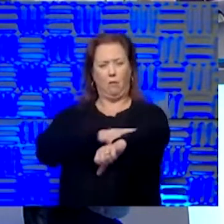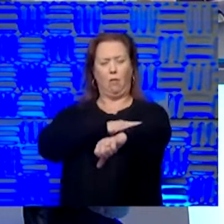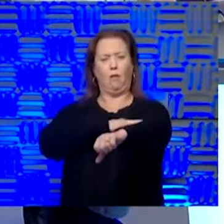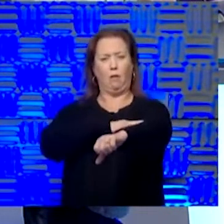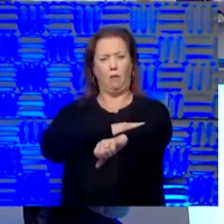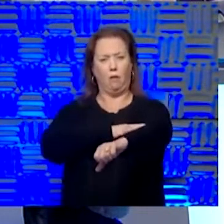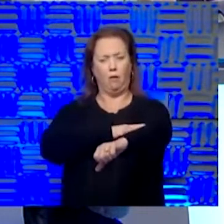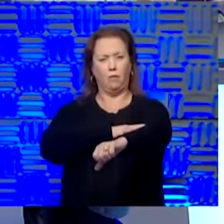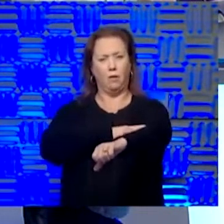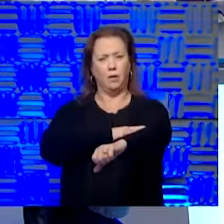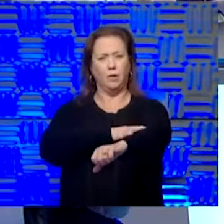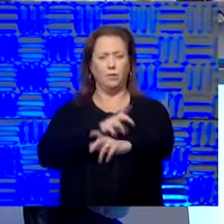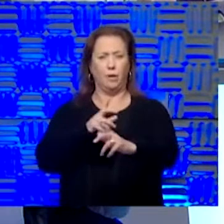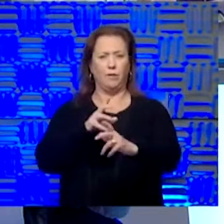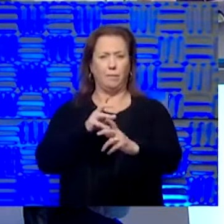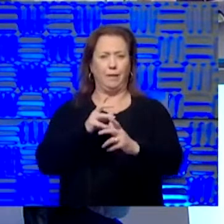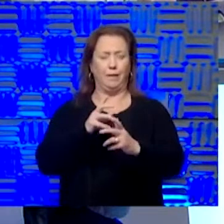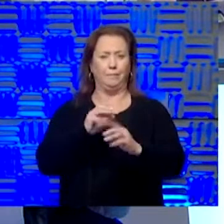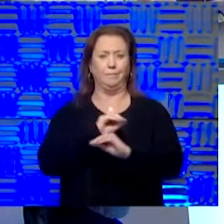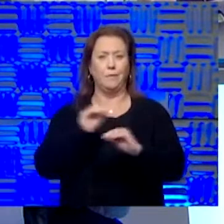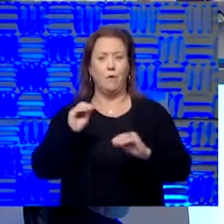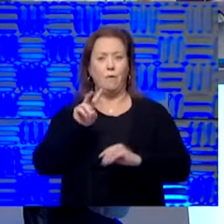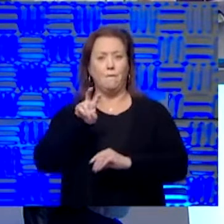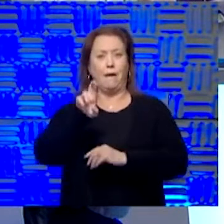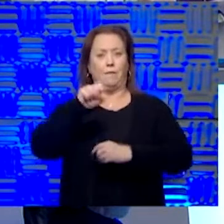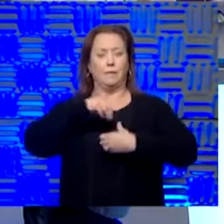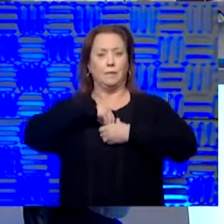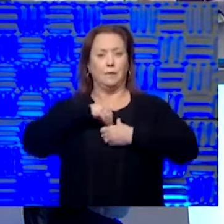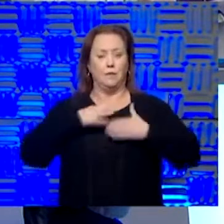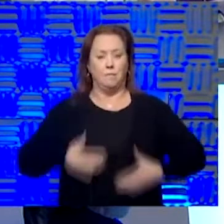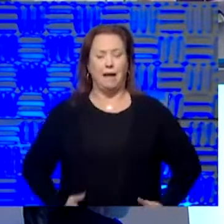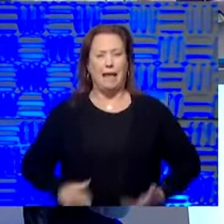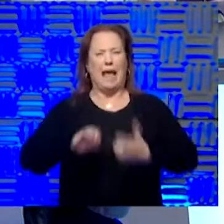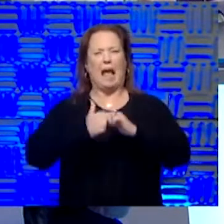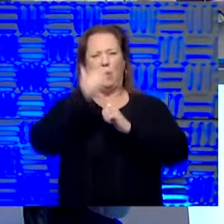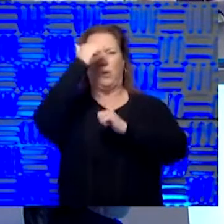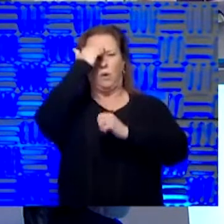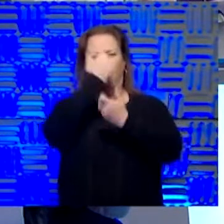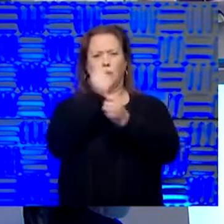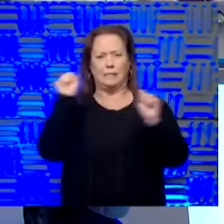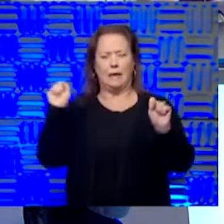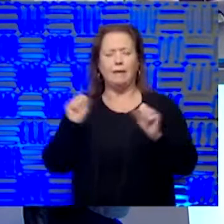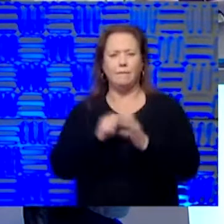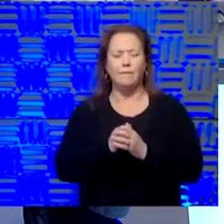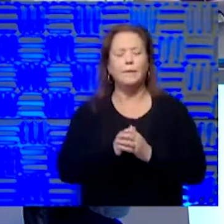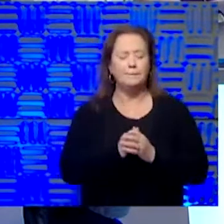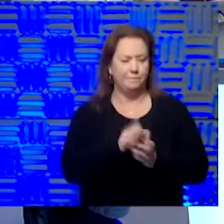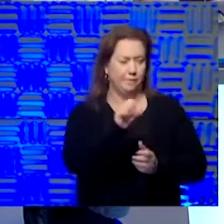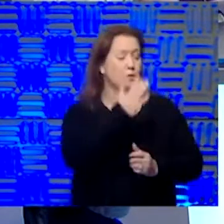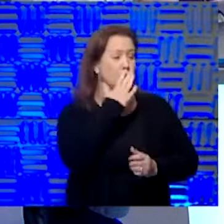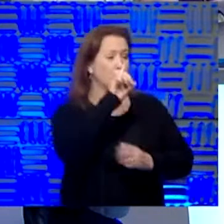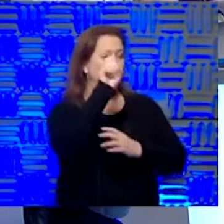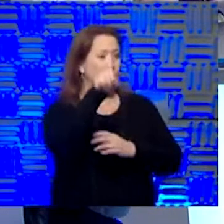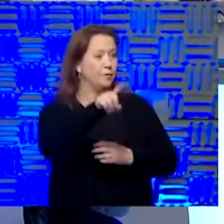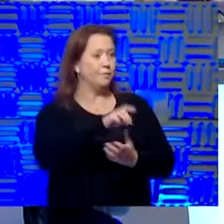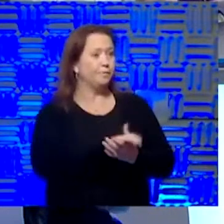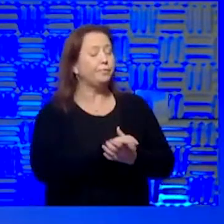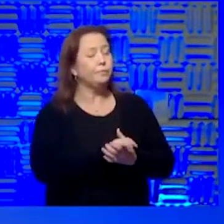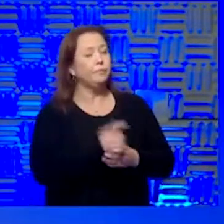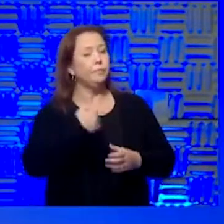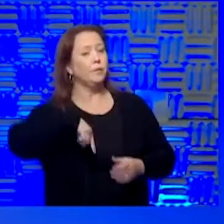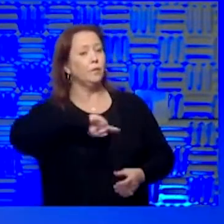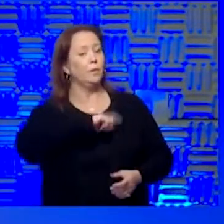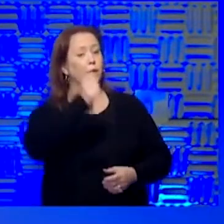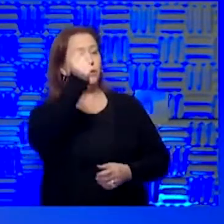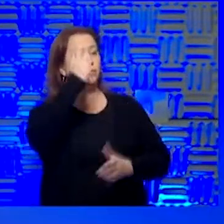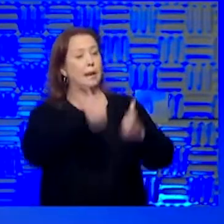be free of the virus, and how would you even know when you're safe to donate if that came around? That's a great question. Yeah, that's a good question. So we do